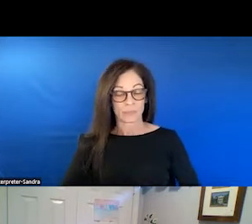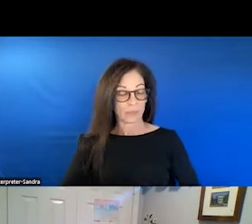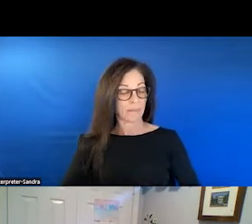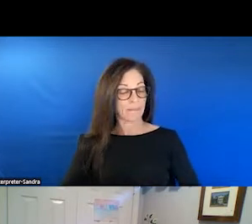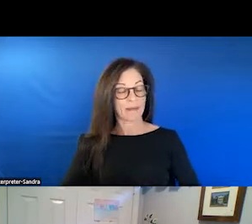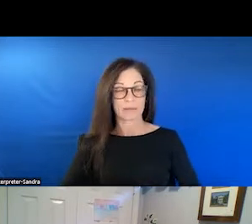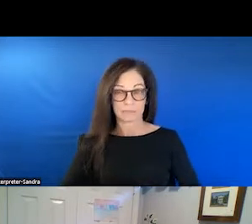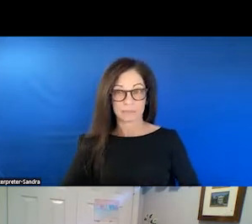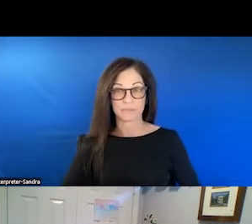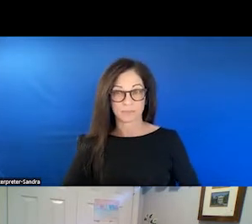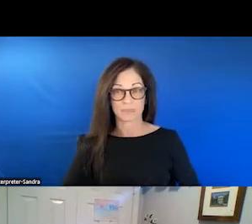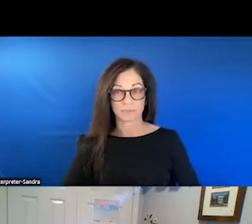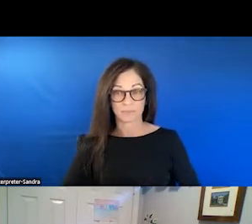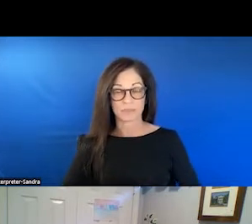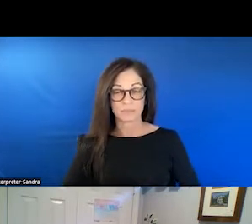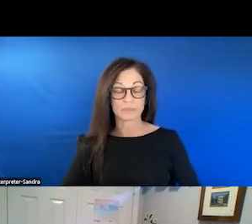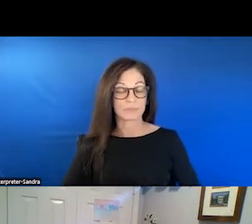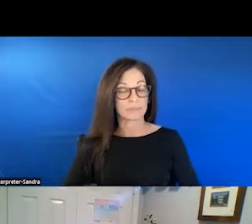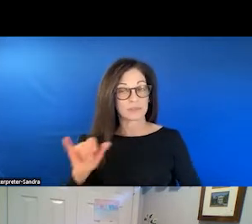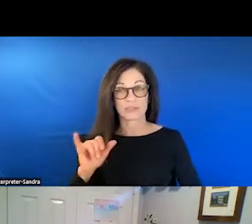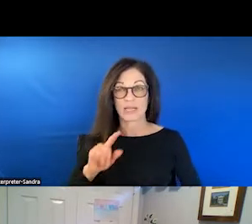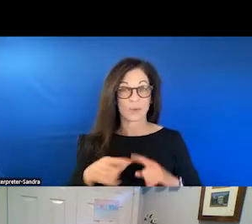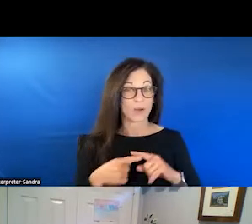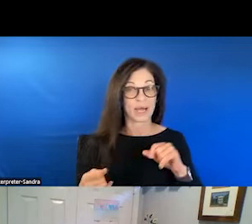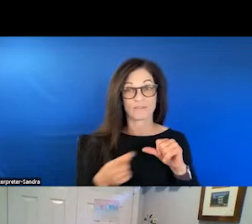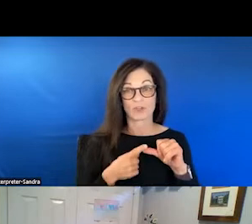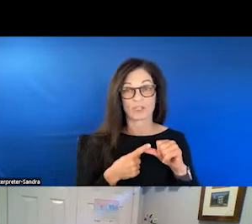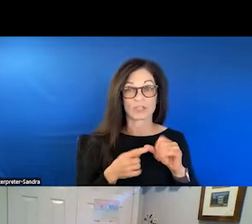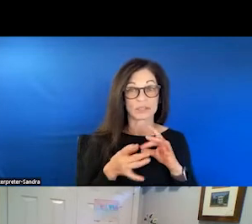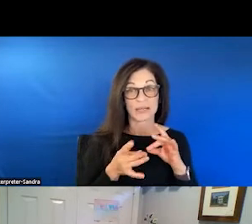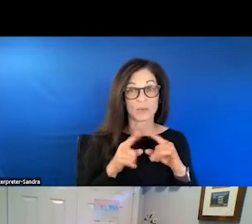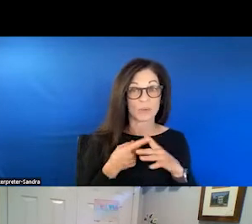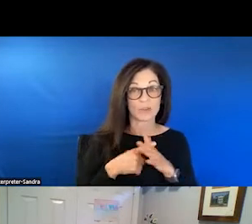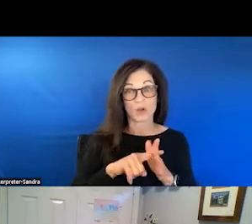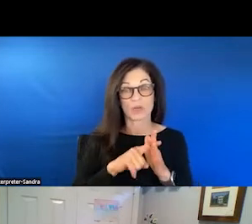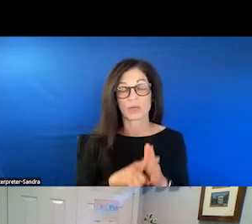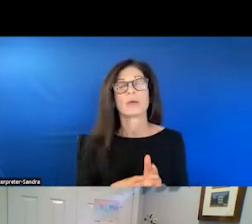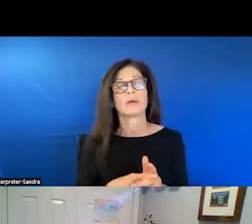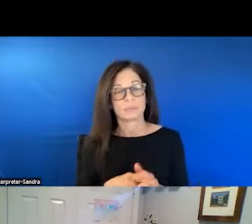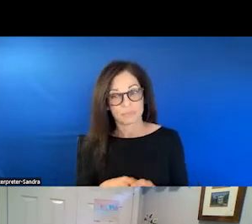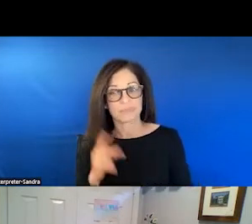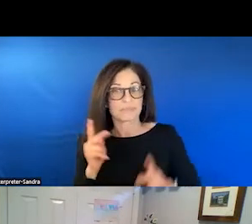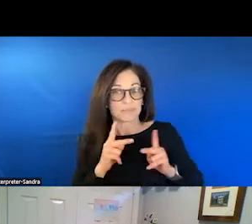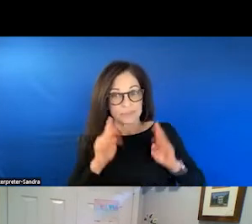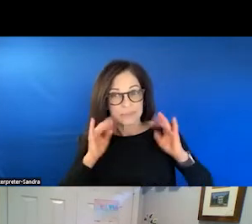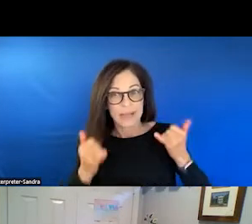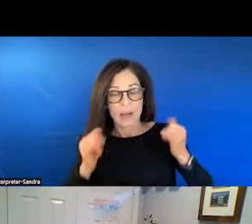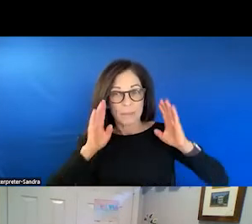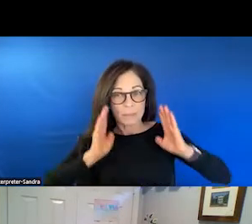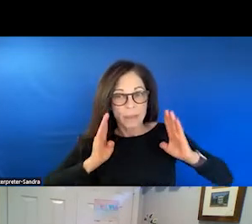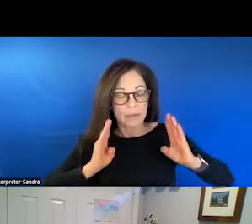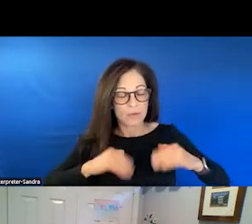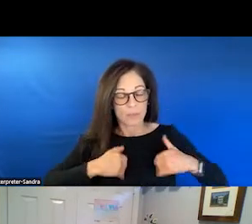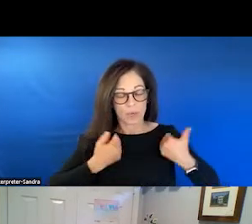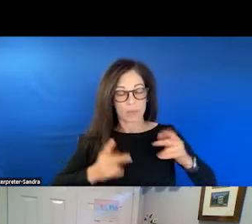again, from what I said when we first started this all, is that attention is being paid to our youth mental health services, because